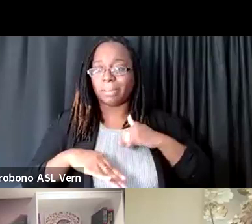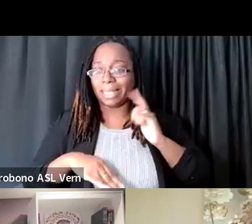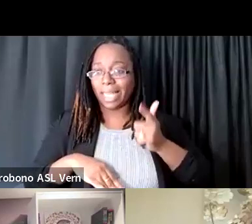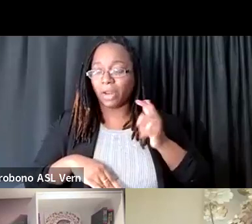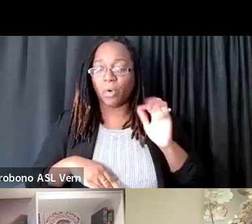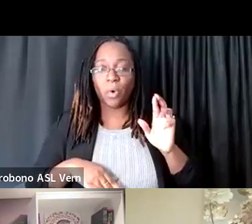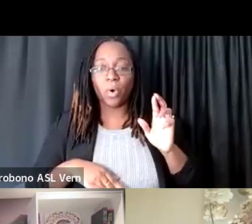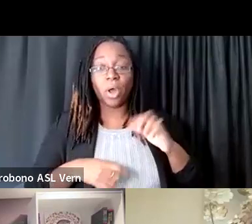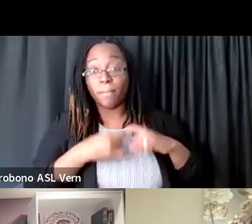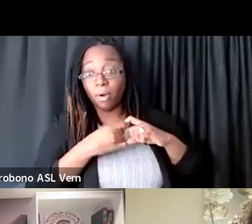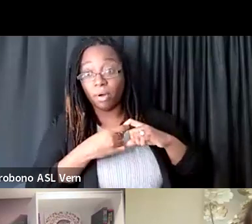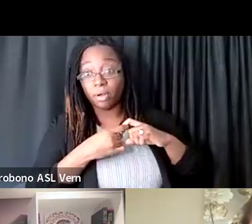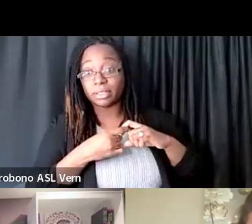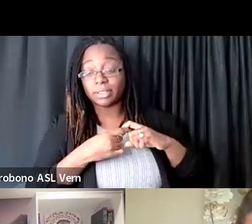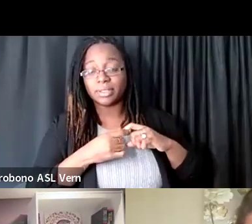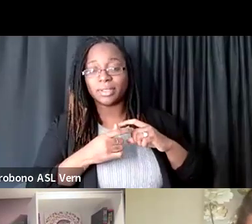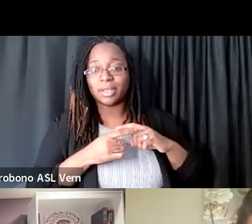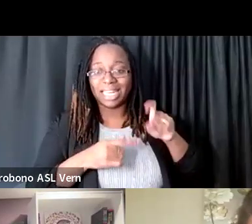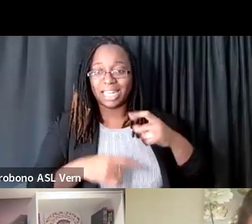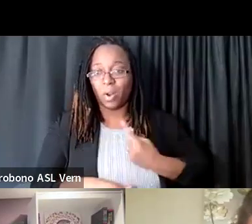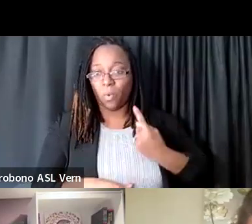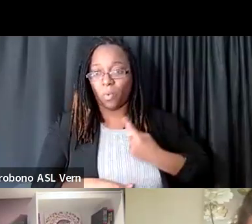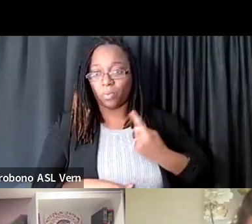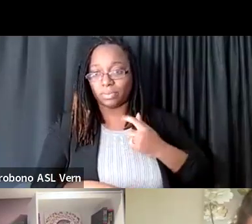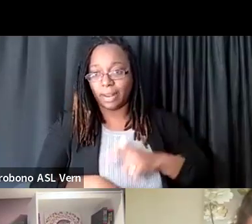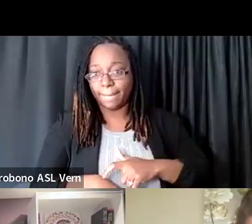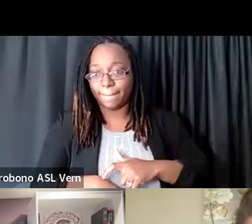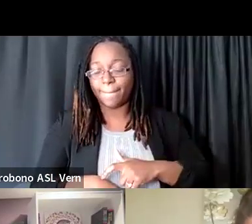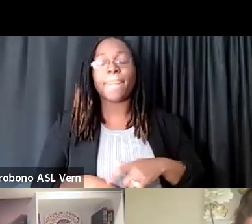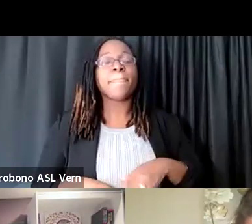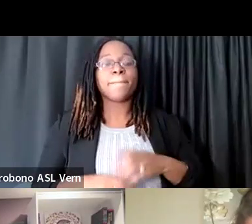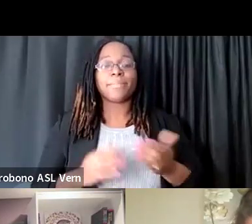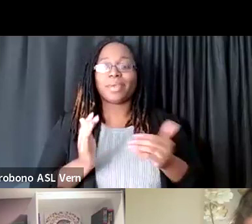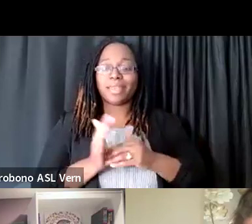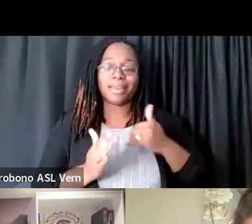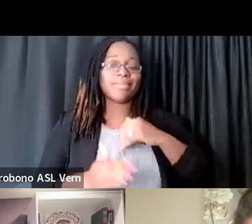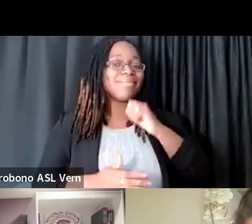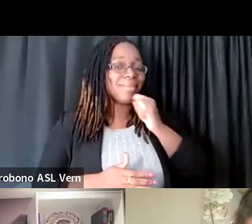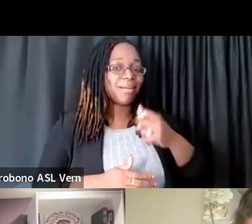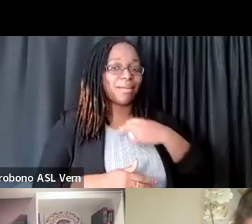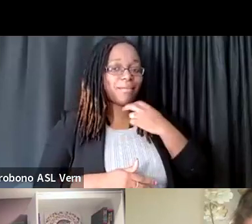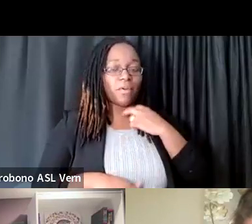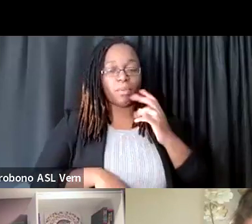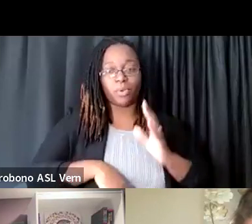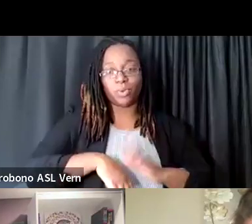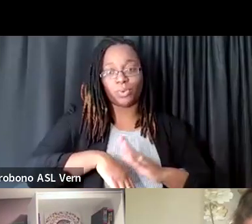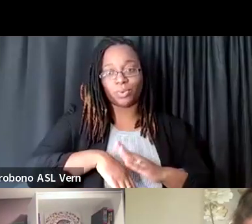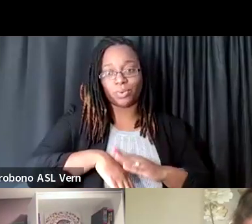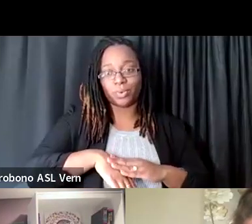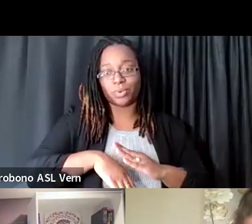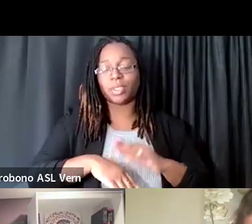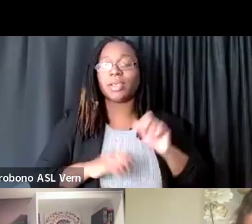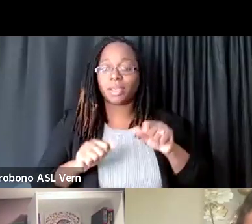pause. I need to take a pause, and I need to be by myself for a little while. So just having some nonverbal cues in the room can really